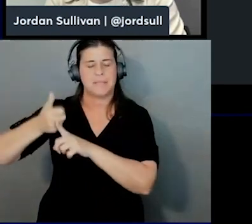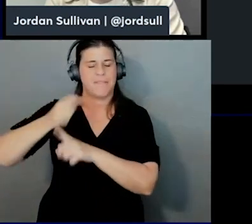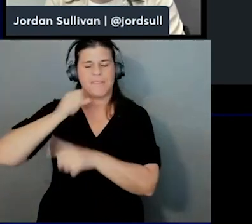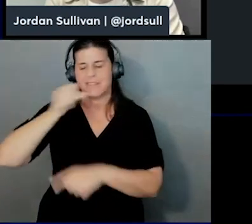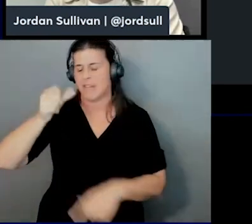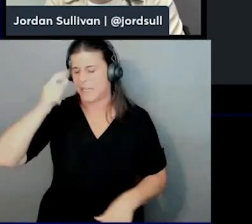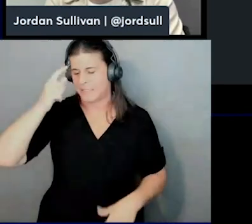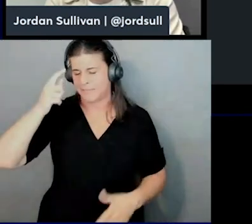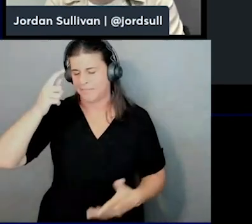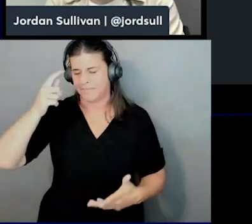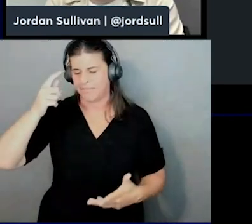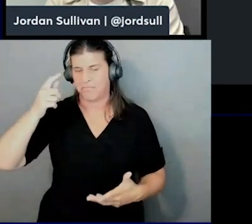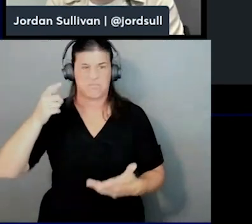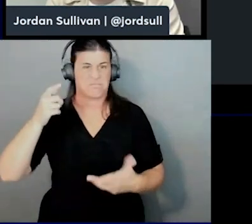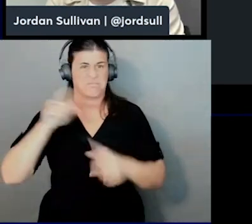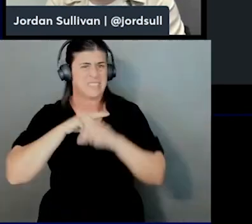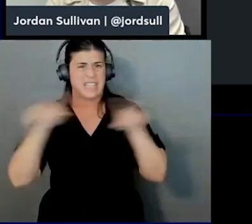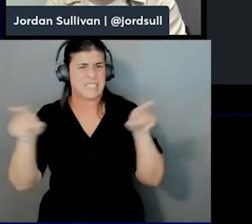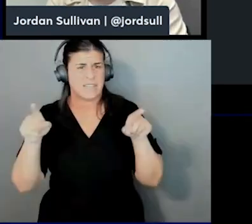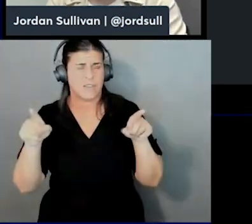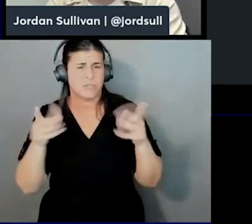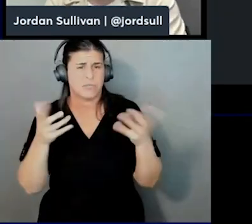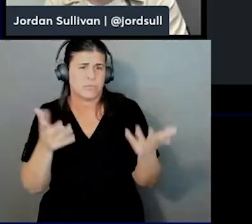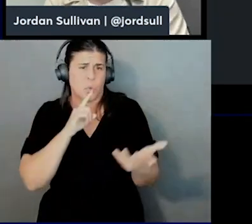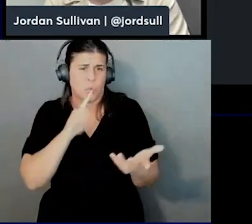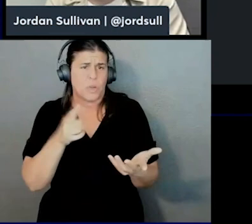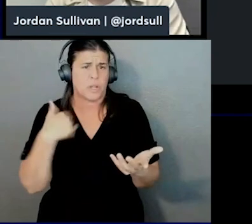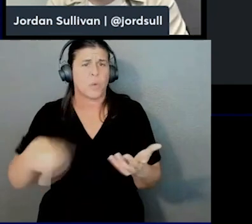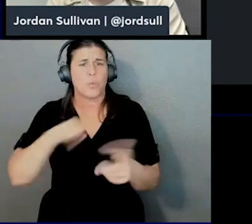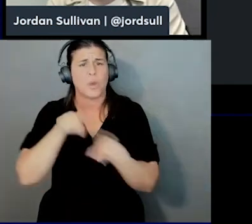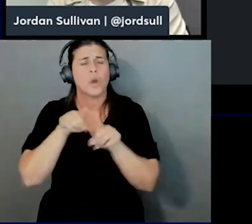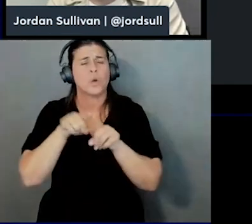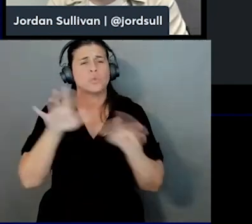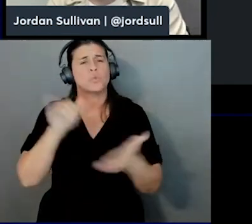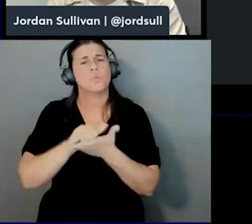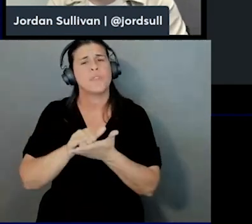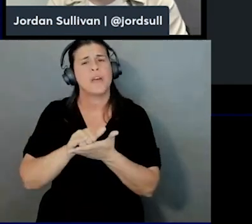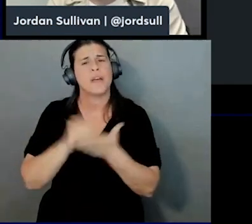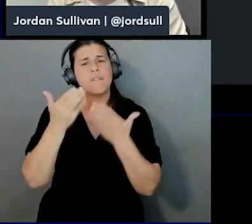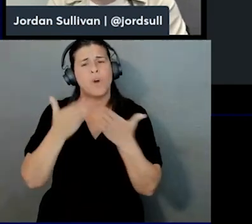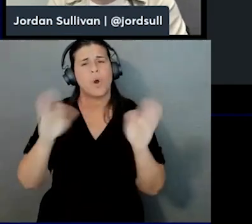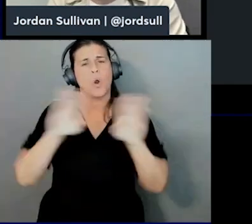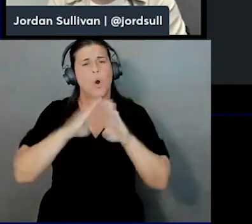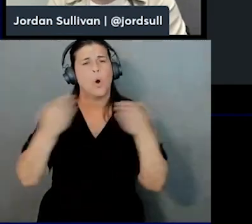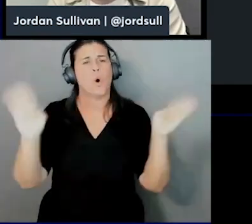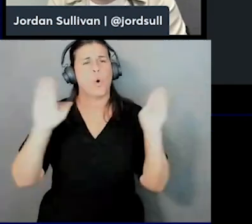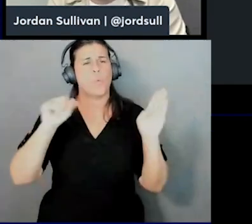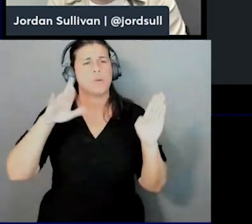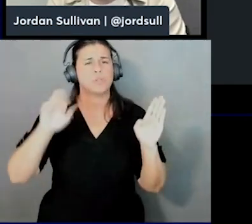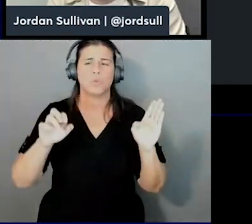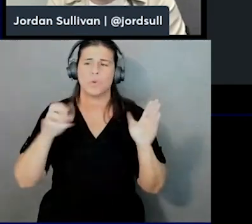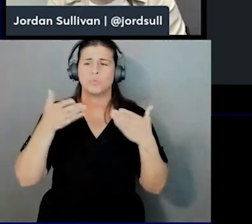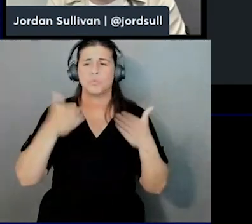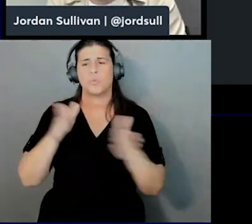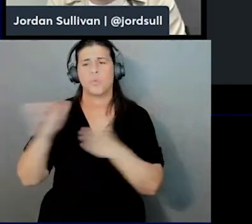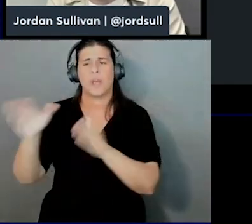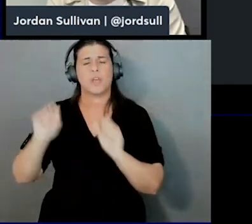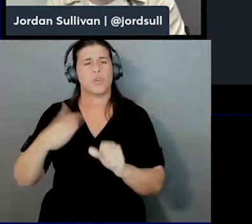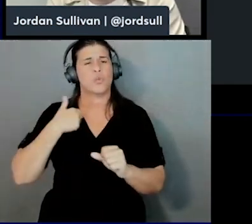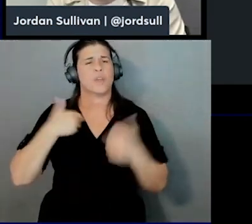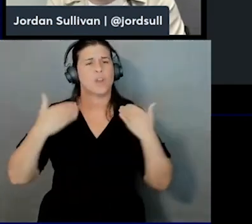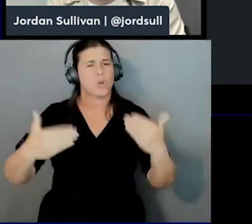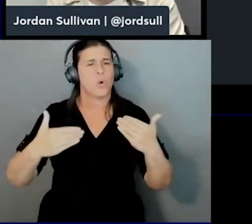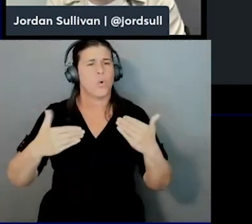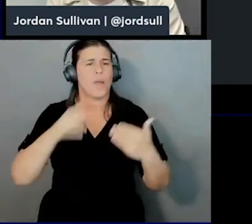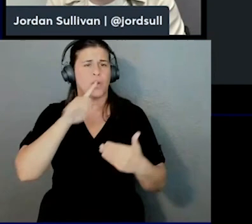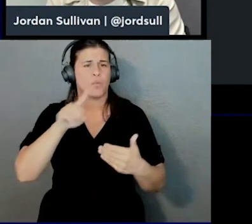any different. So yeah, exactly. We also do it in open source fashion. You can go ahead, and I think links will be